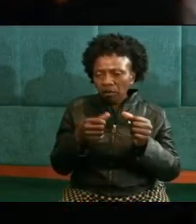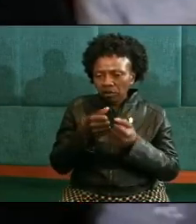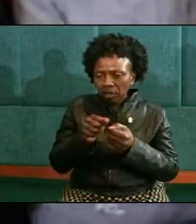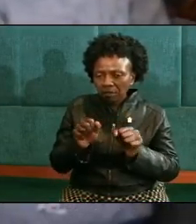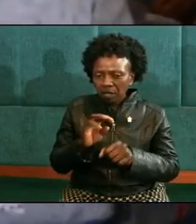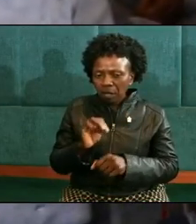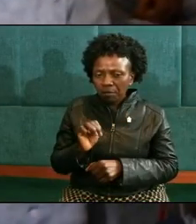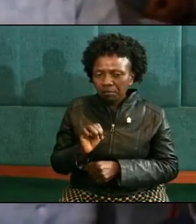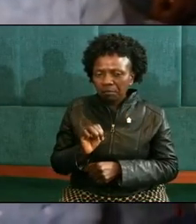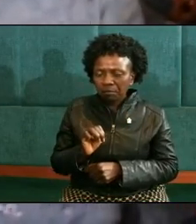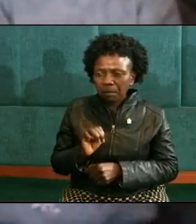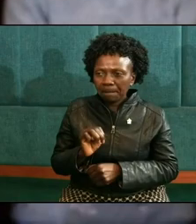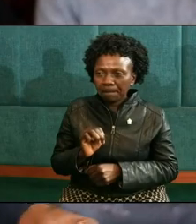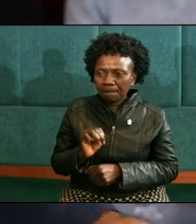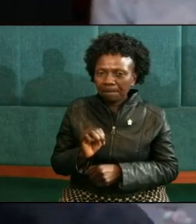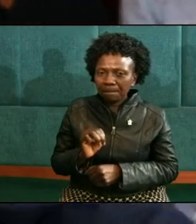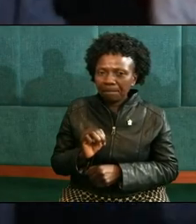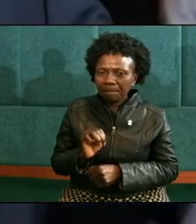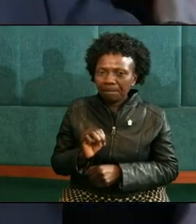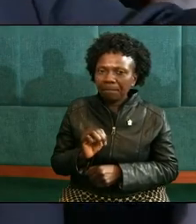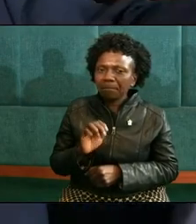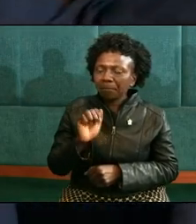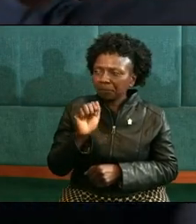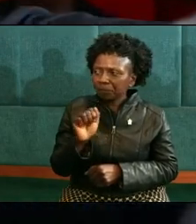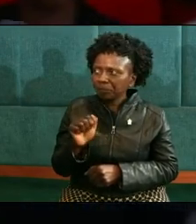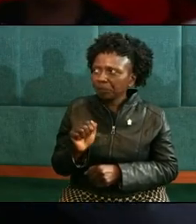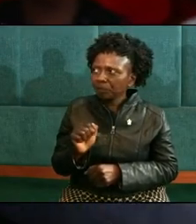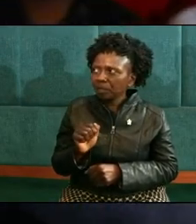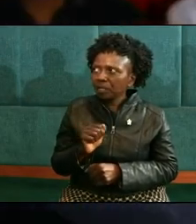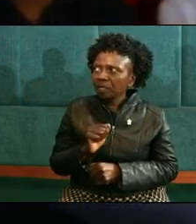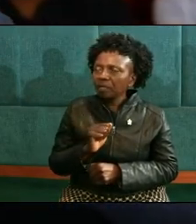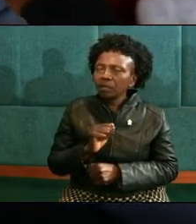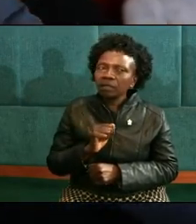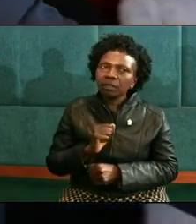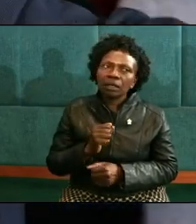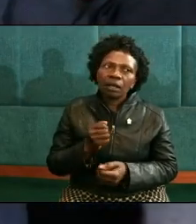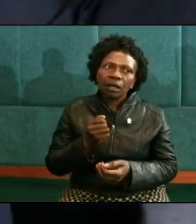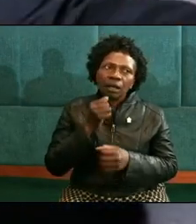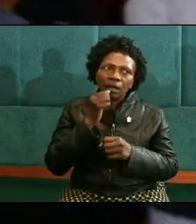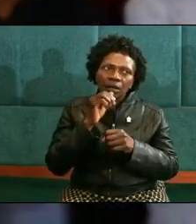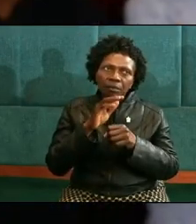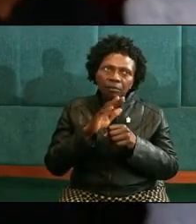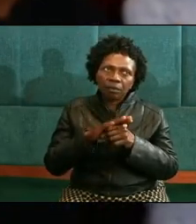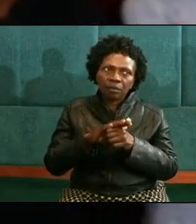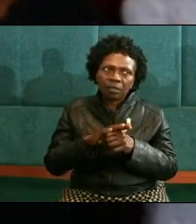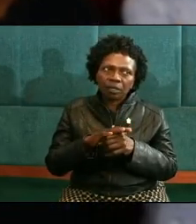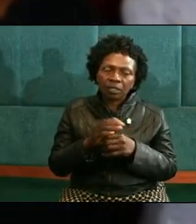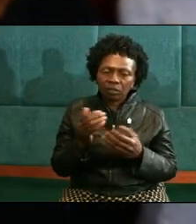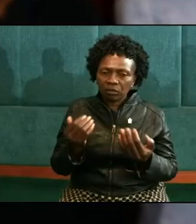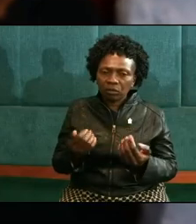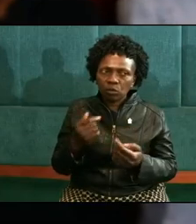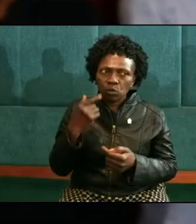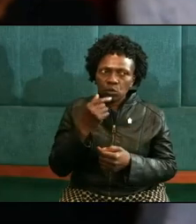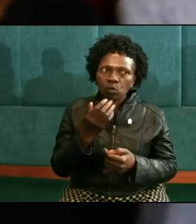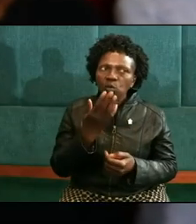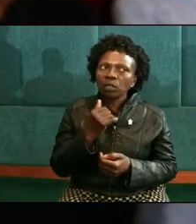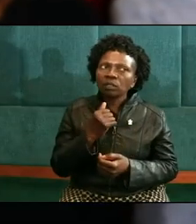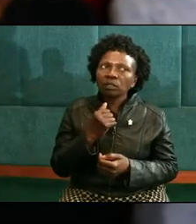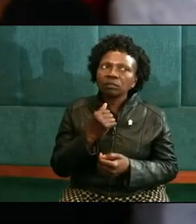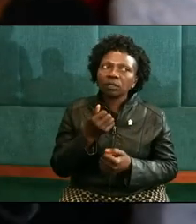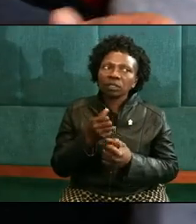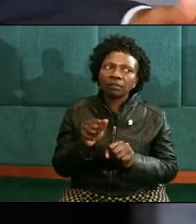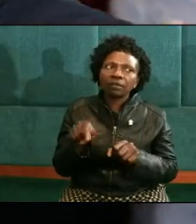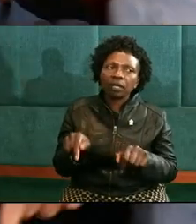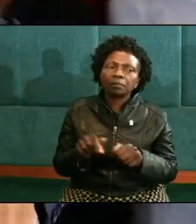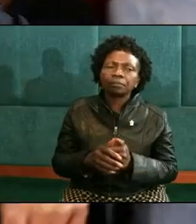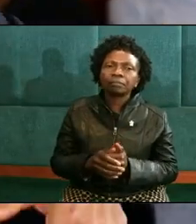animal? And I say, hold on, Jesus. There are some children in Nairobi Central who need needs to be saved. God bless you. You're doing the right thing, Dad. God